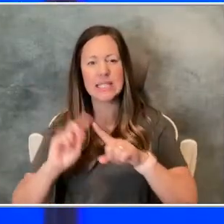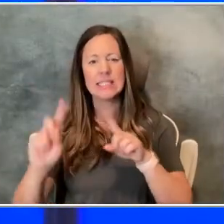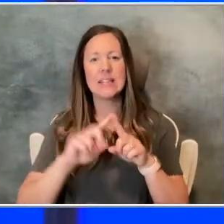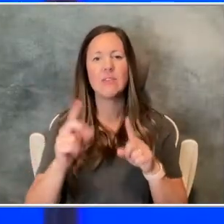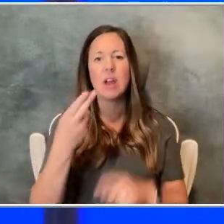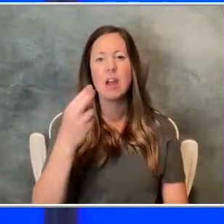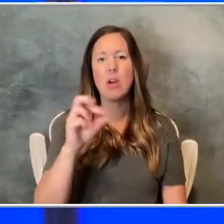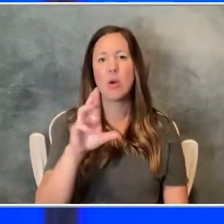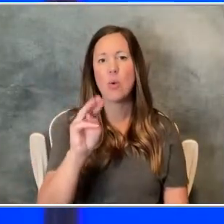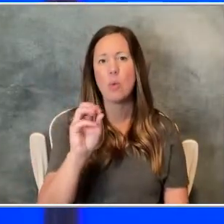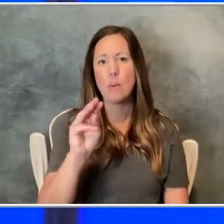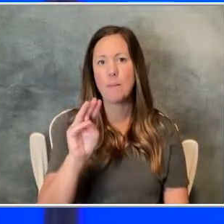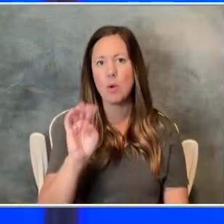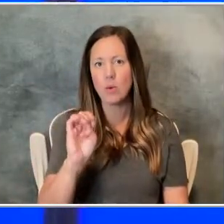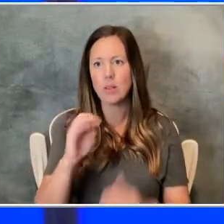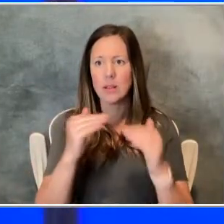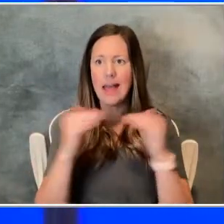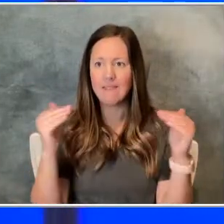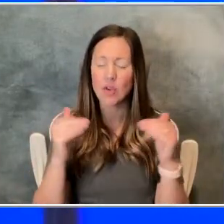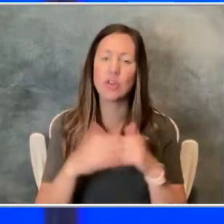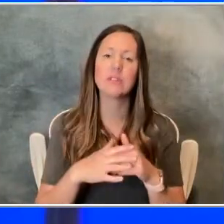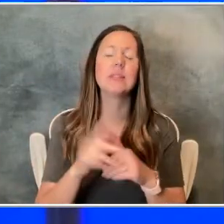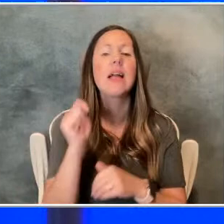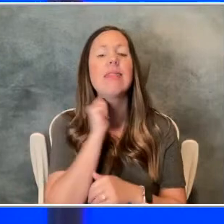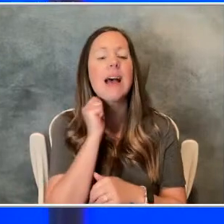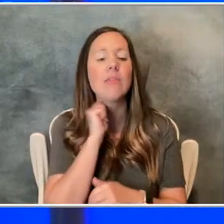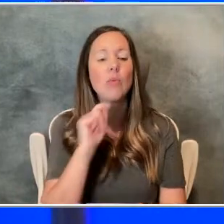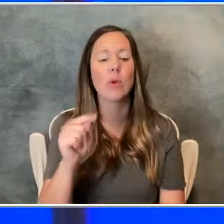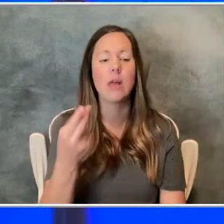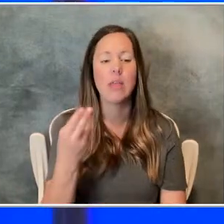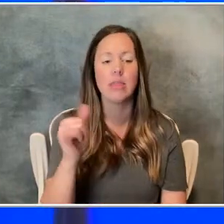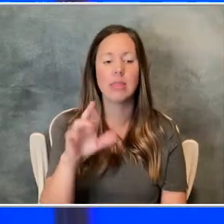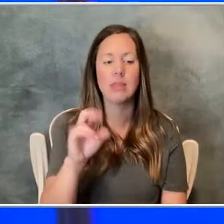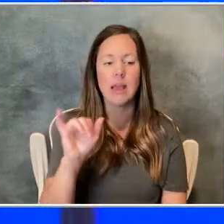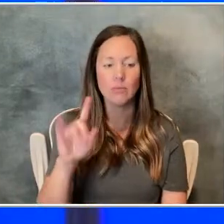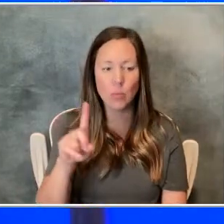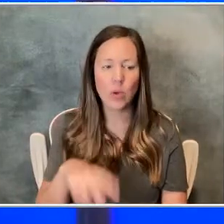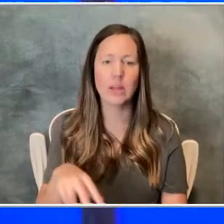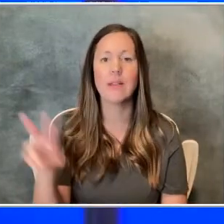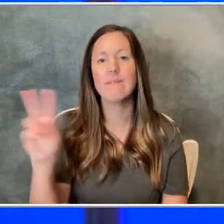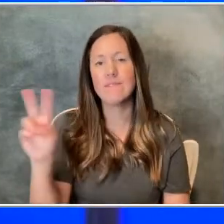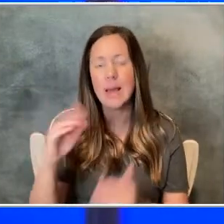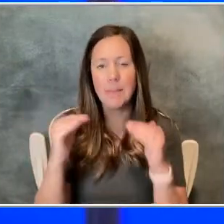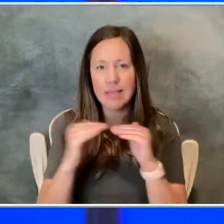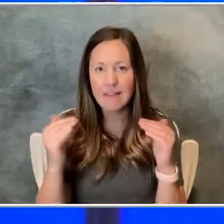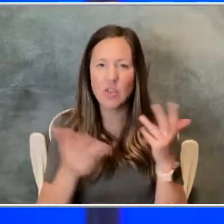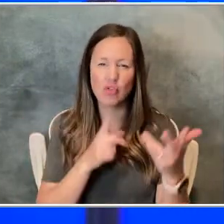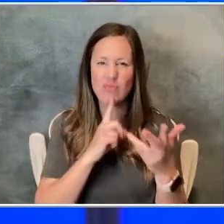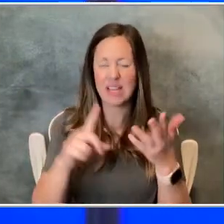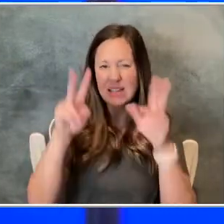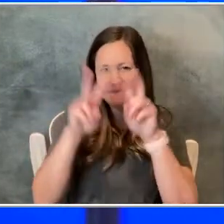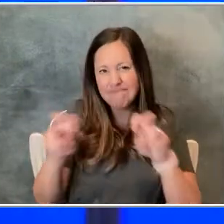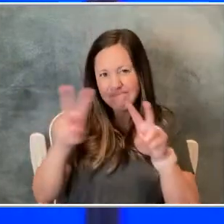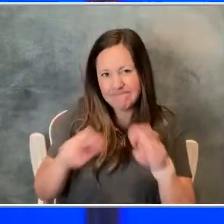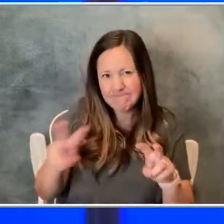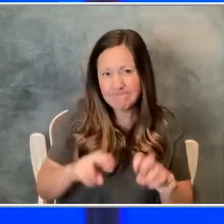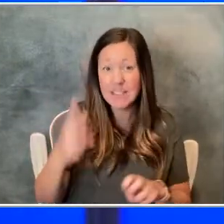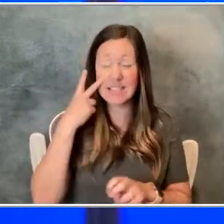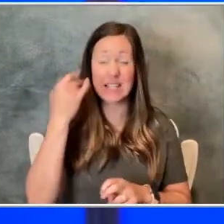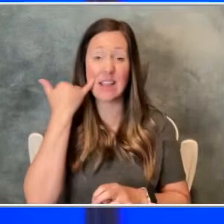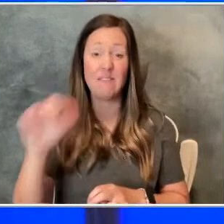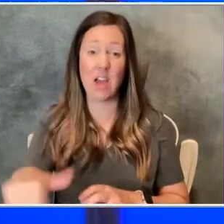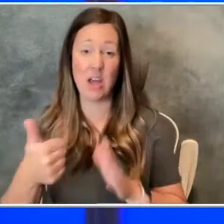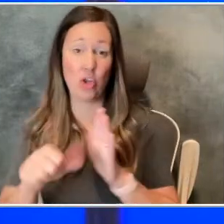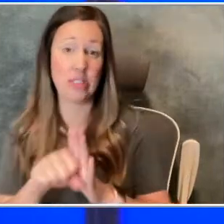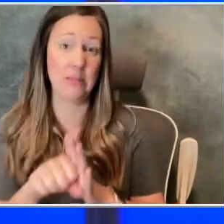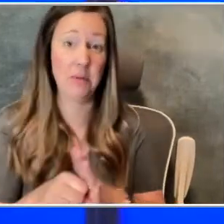the thyroid, look at some vitamin levels to really try to dig in. We might see if there are other associated symptoms. So is there